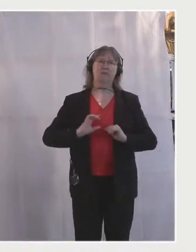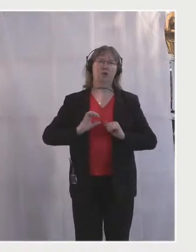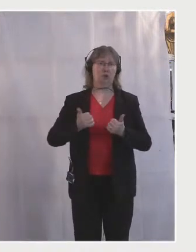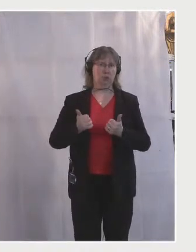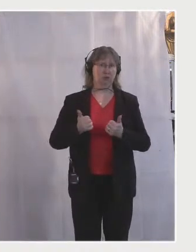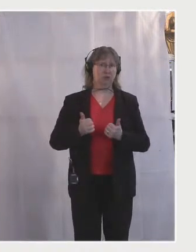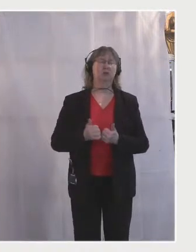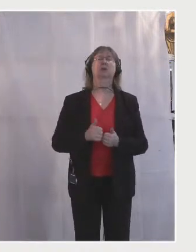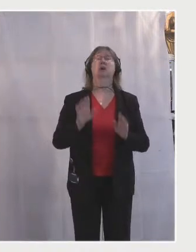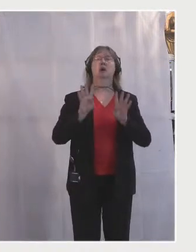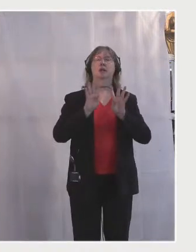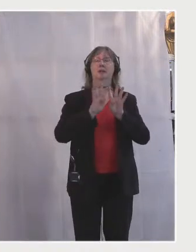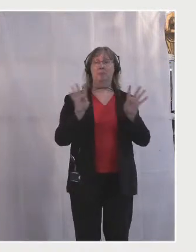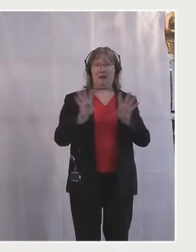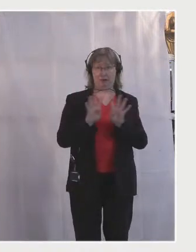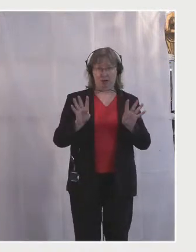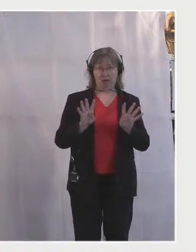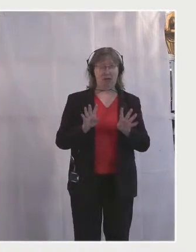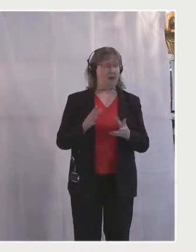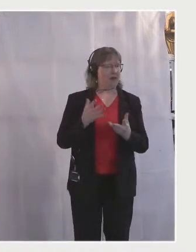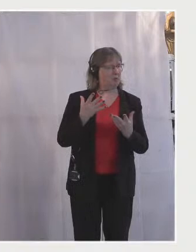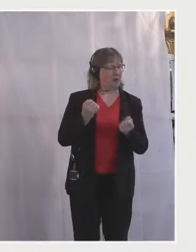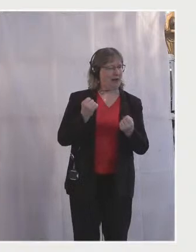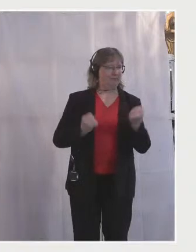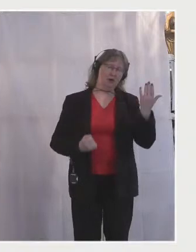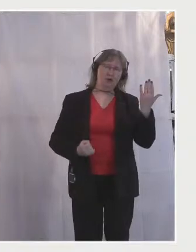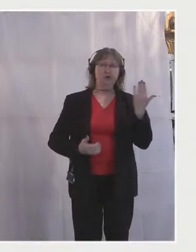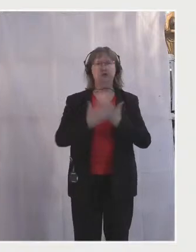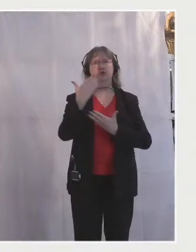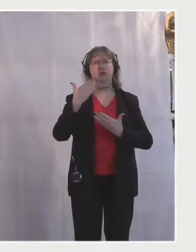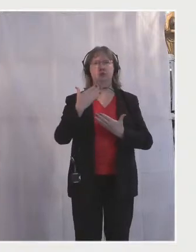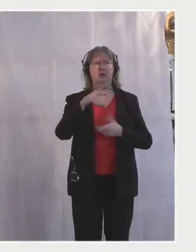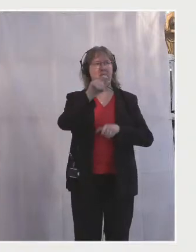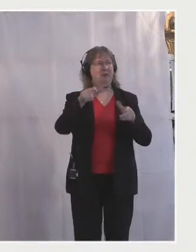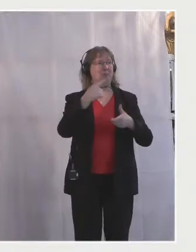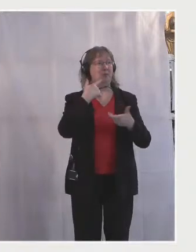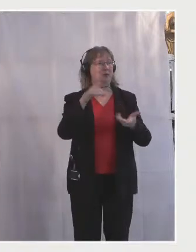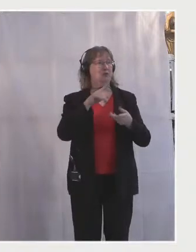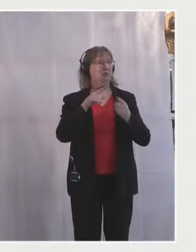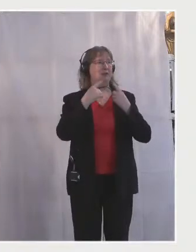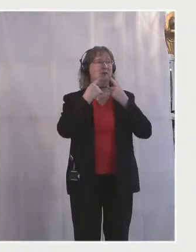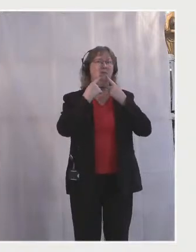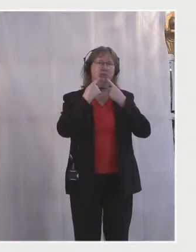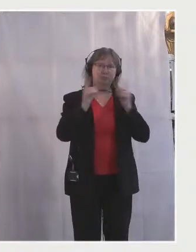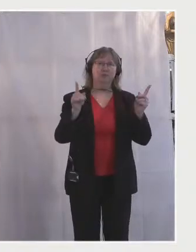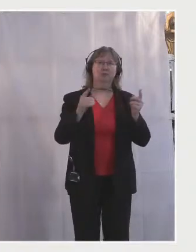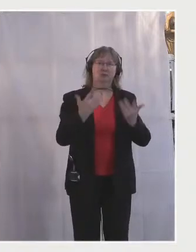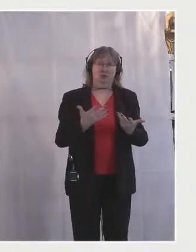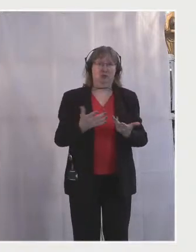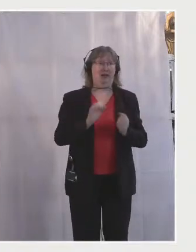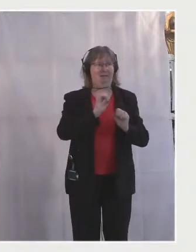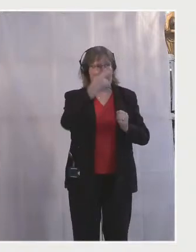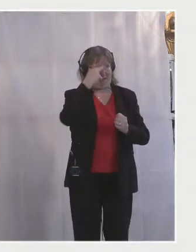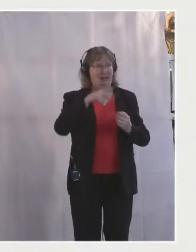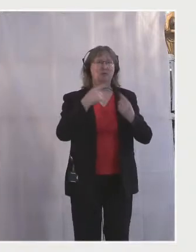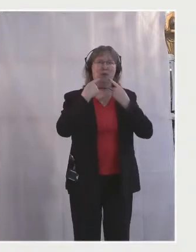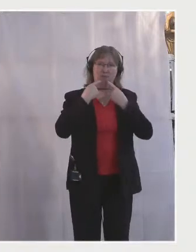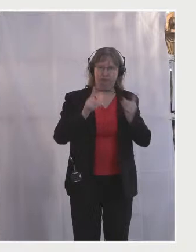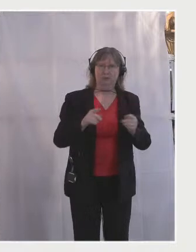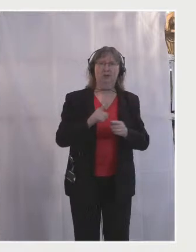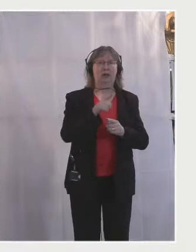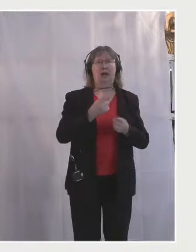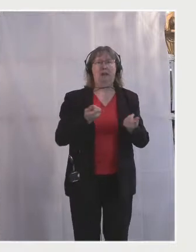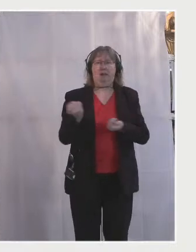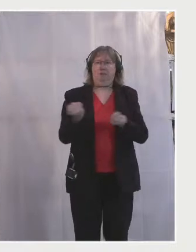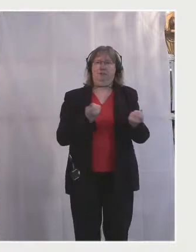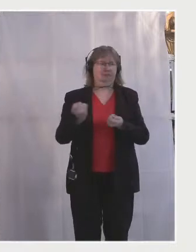And on the panel, we're going to have some of our very new award winners that have been announced today. And the moderator for the panel